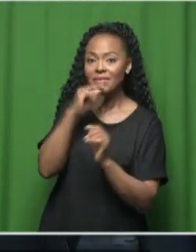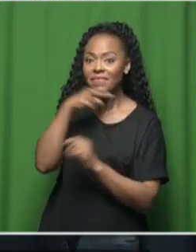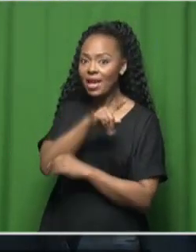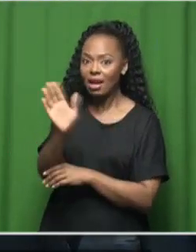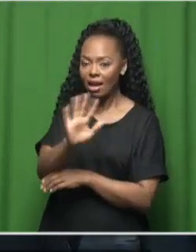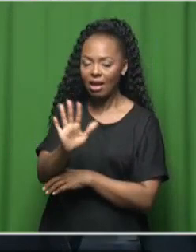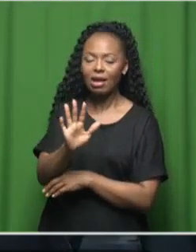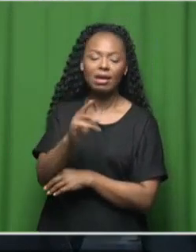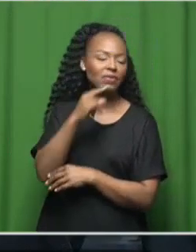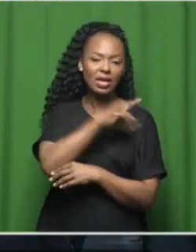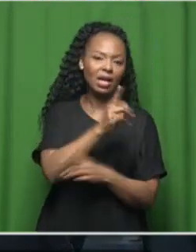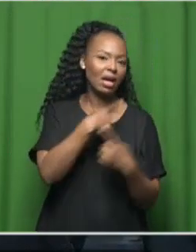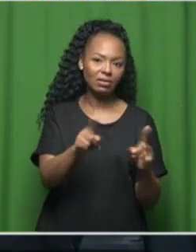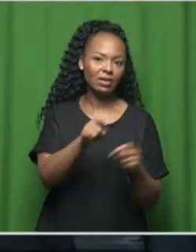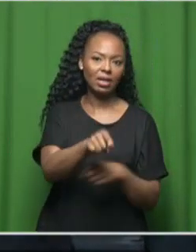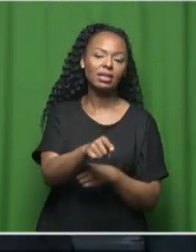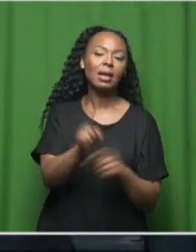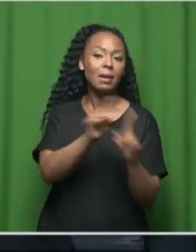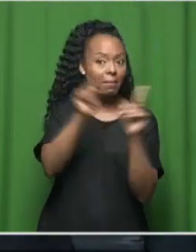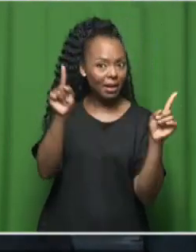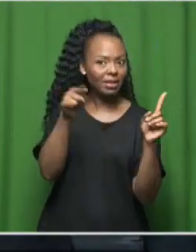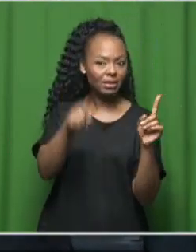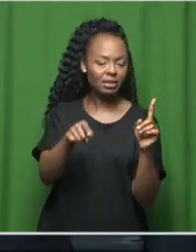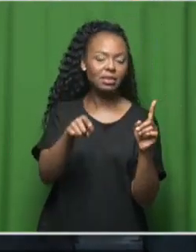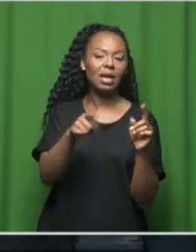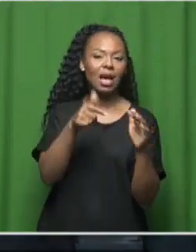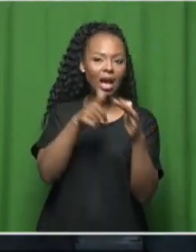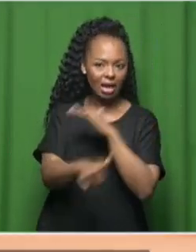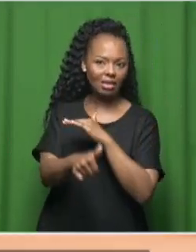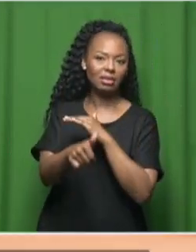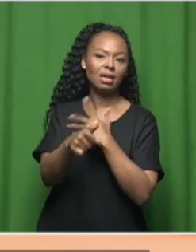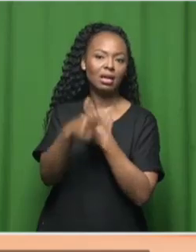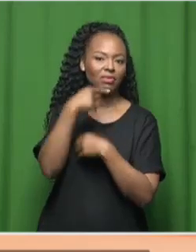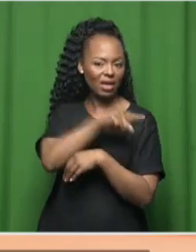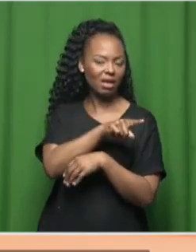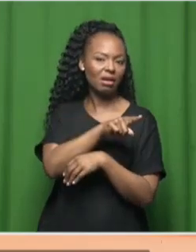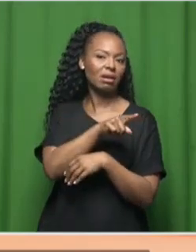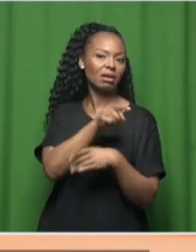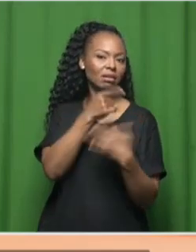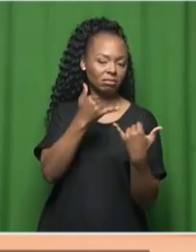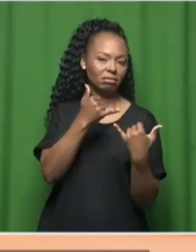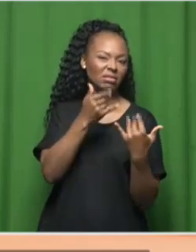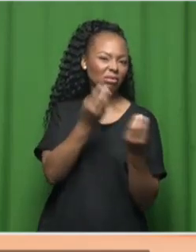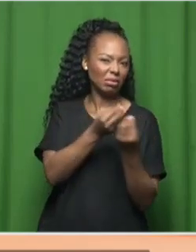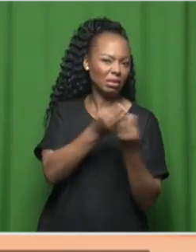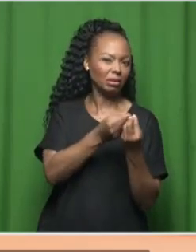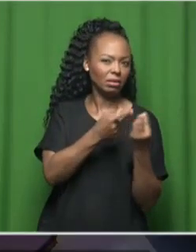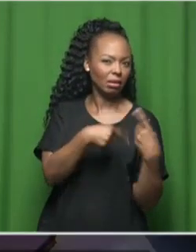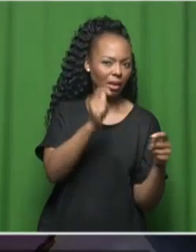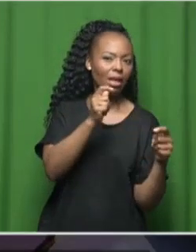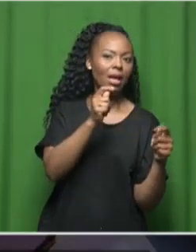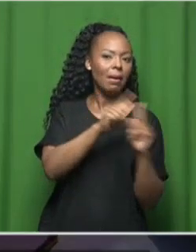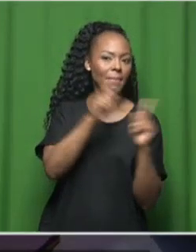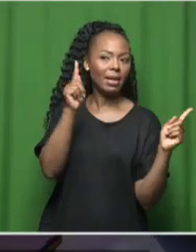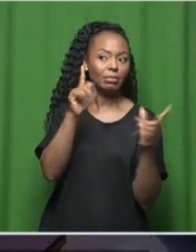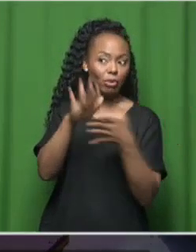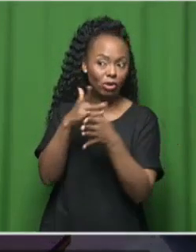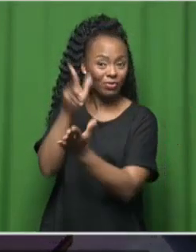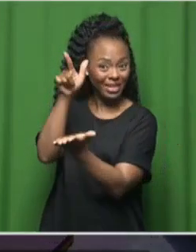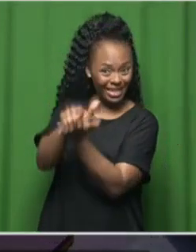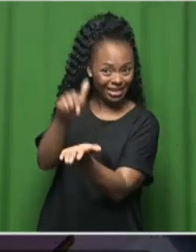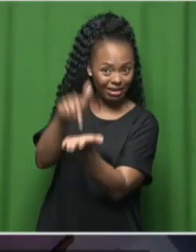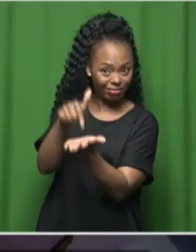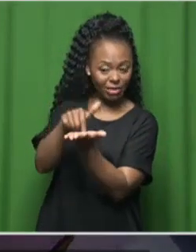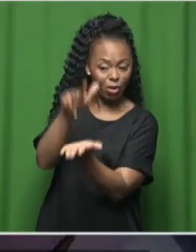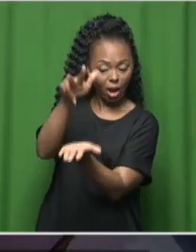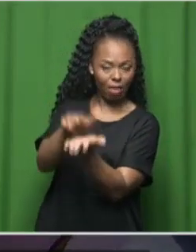doesn't make it fake. No, it doesn't. So but it falls under counterfeit, but because the fact that it's legal doesn't make it sort